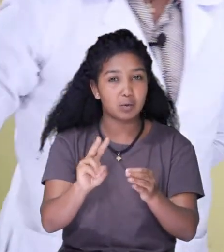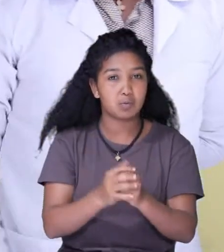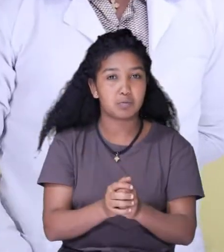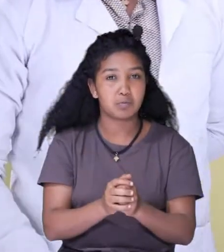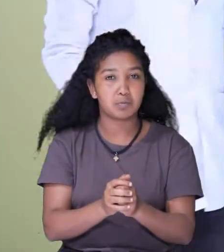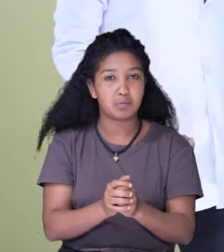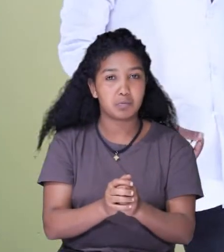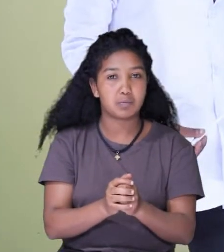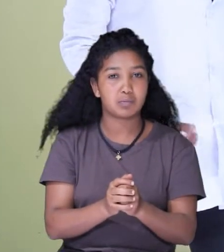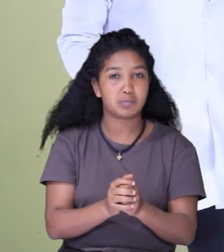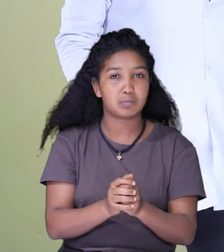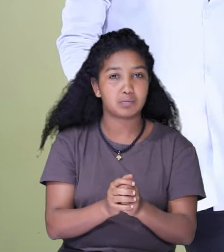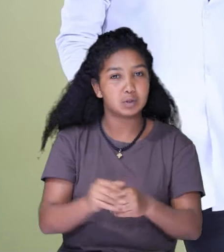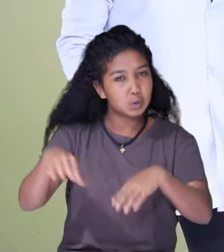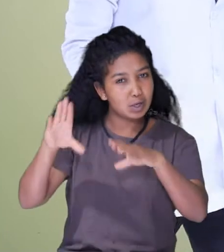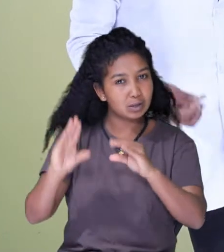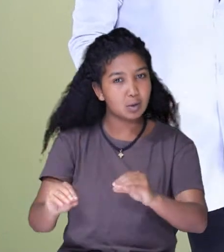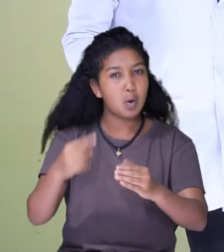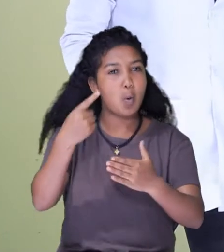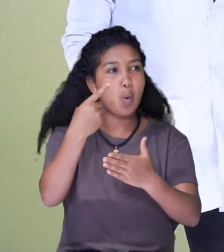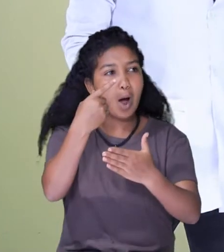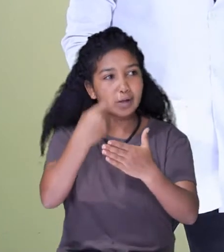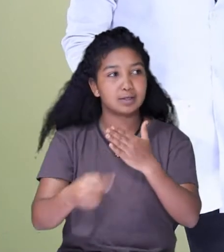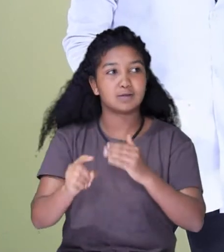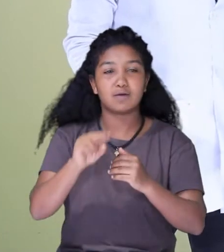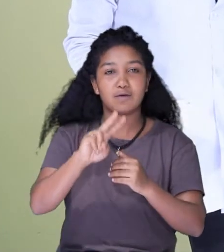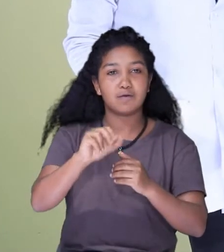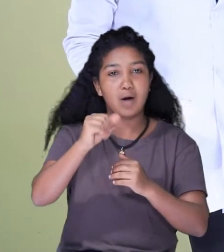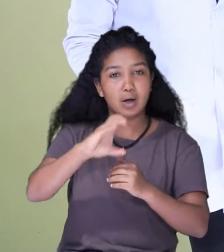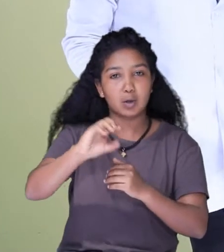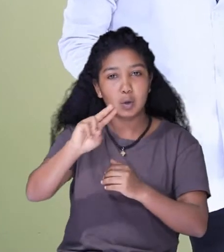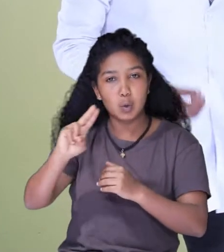means? Students, what is vacuum?